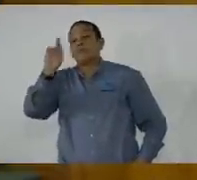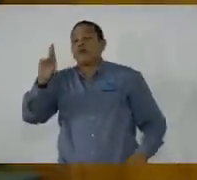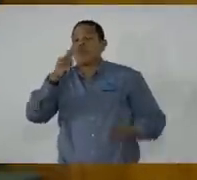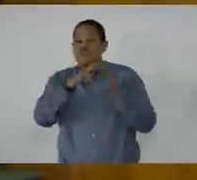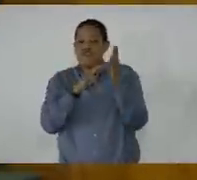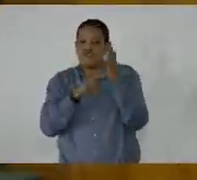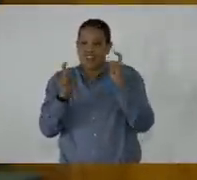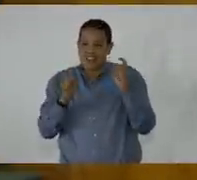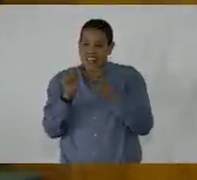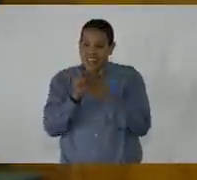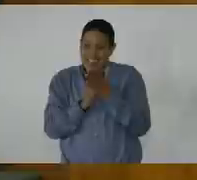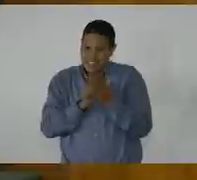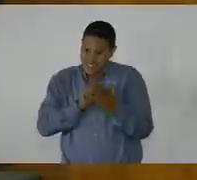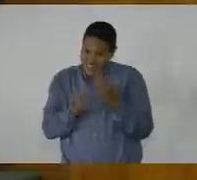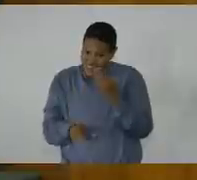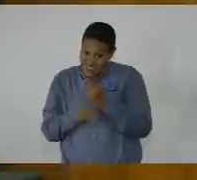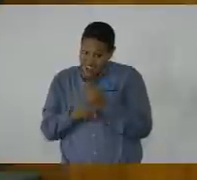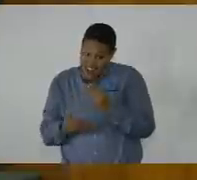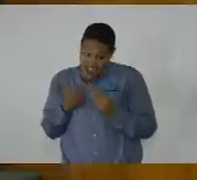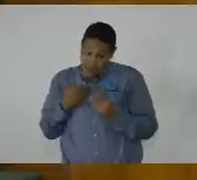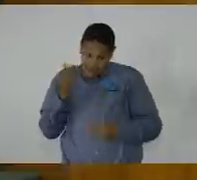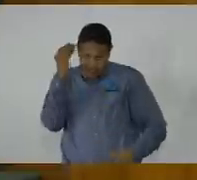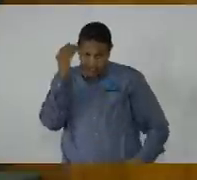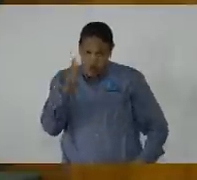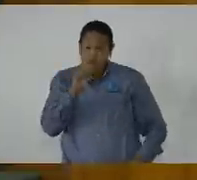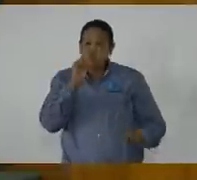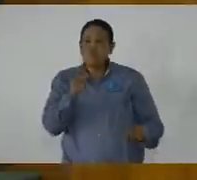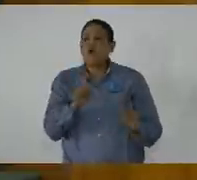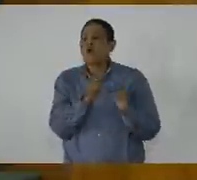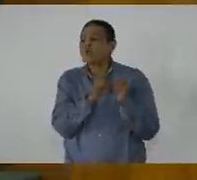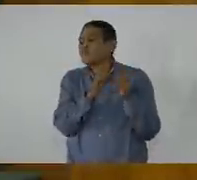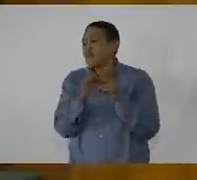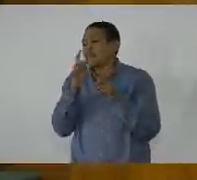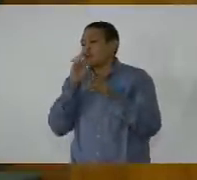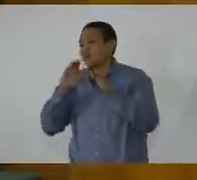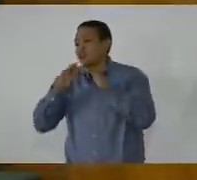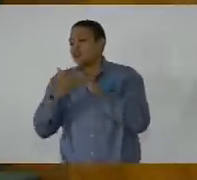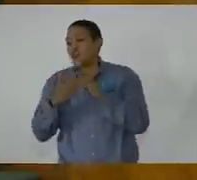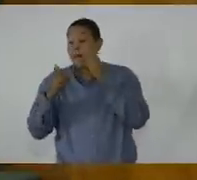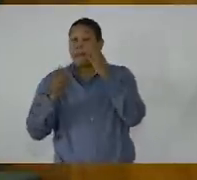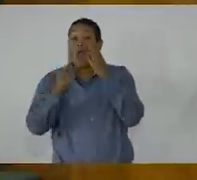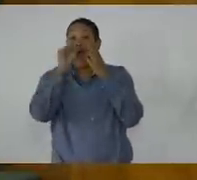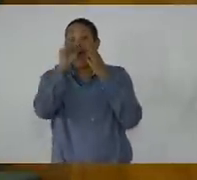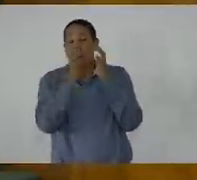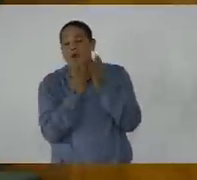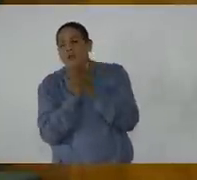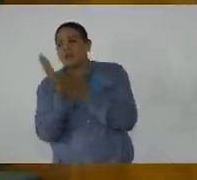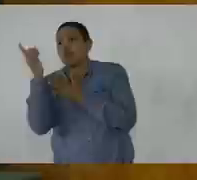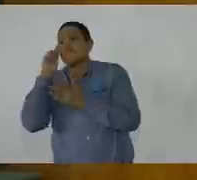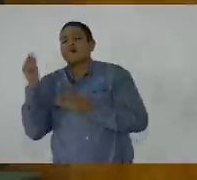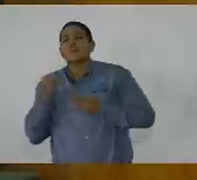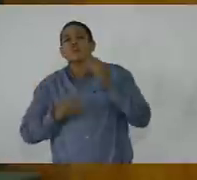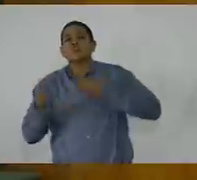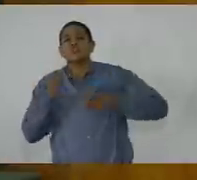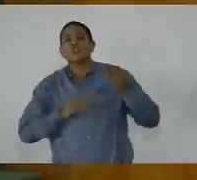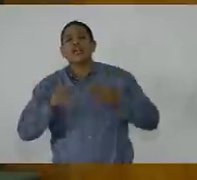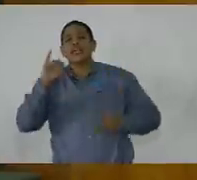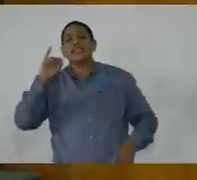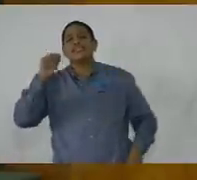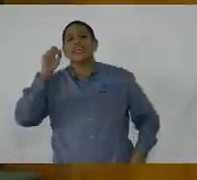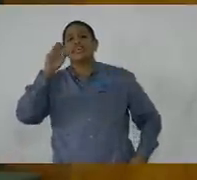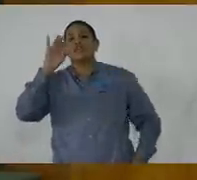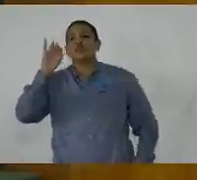I am pleased, Madam Speaker, to report with respect to the Jamaica Single Window for Trade, JSWIFT, to